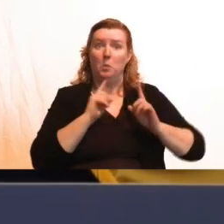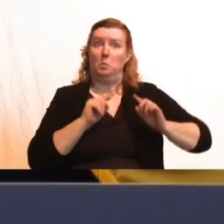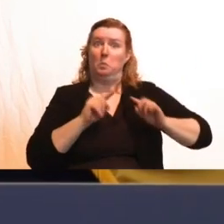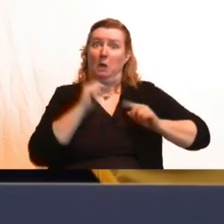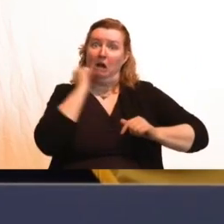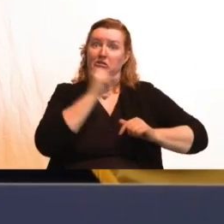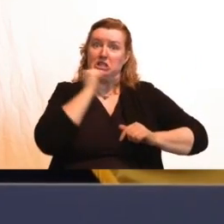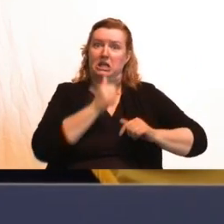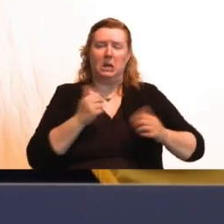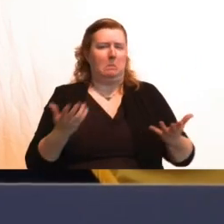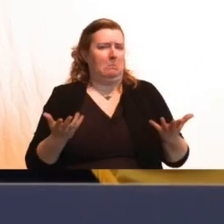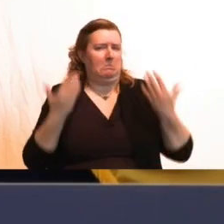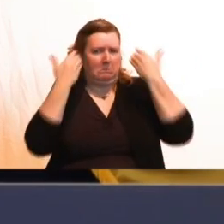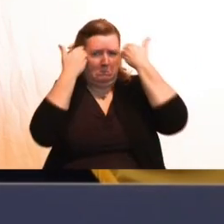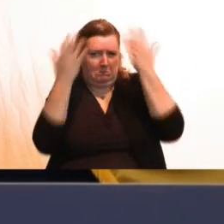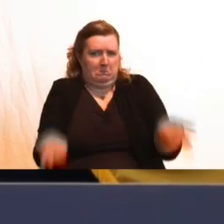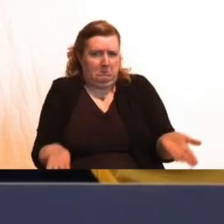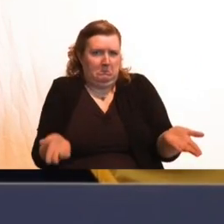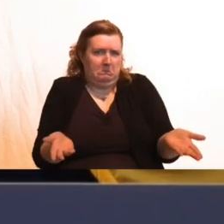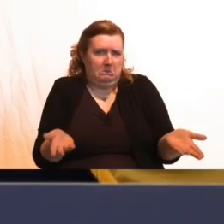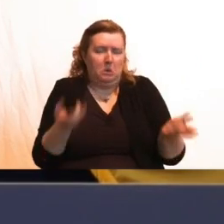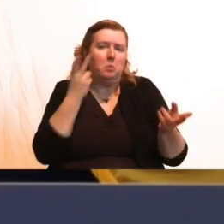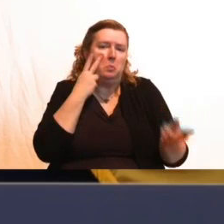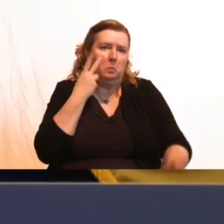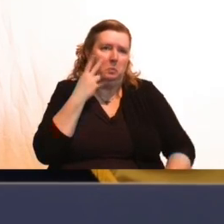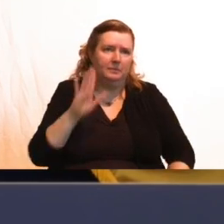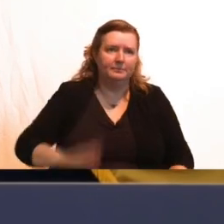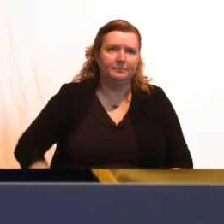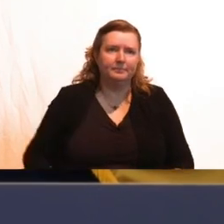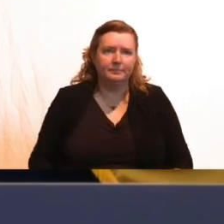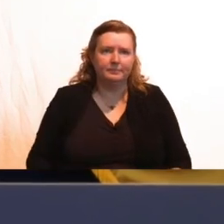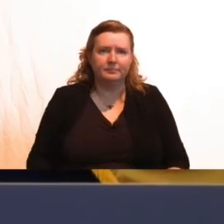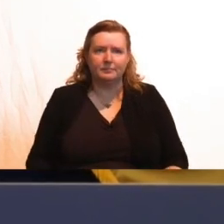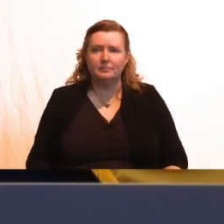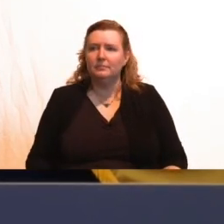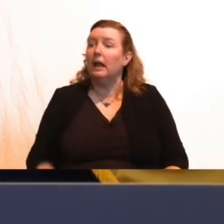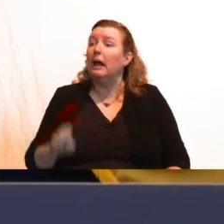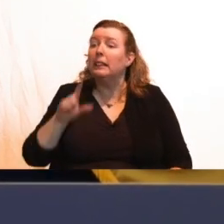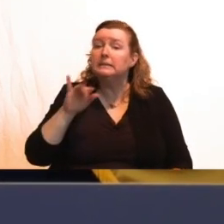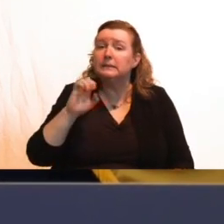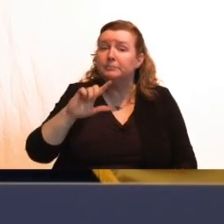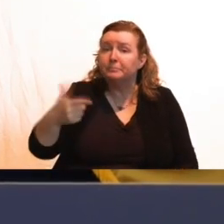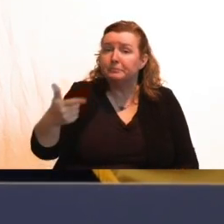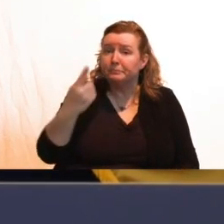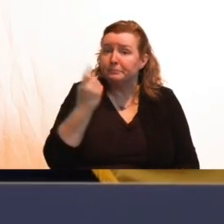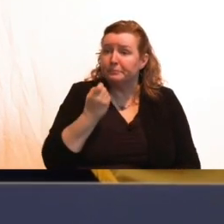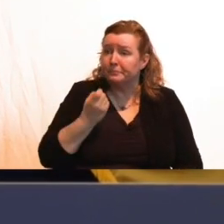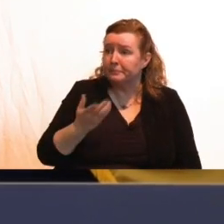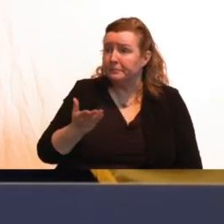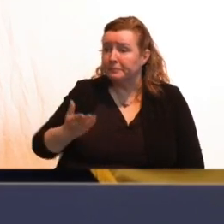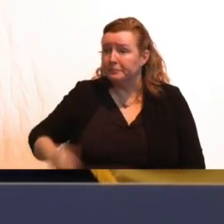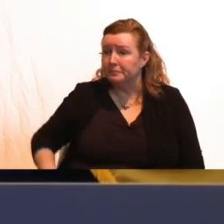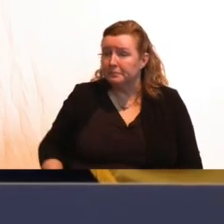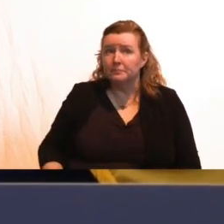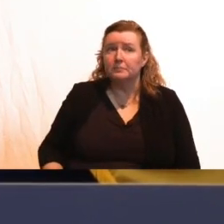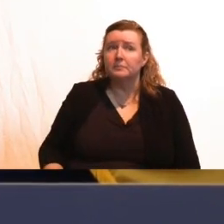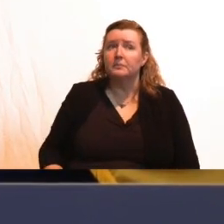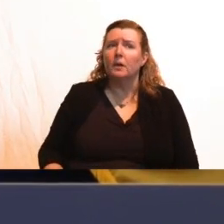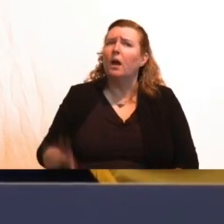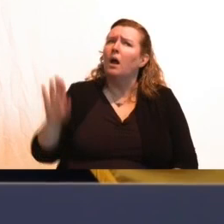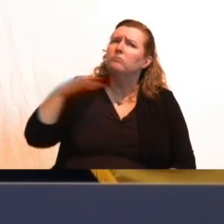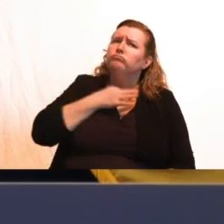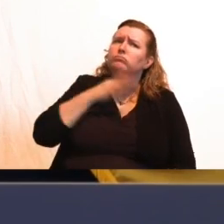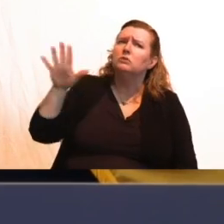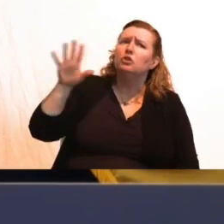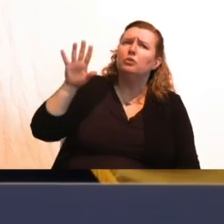you. What is your view of legislation that would preclude New Jersey from having any business interactions